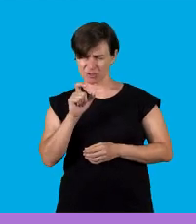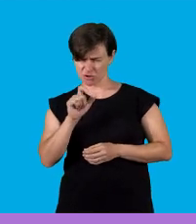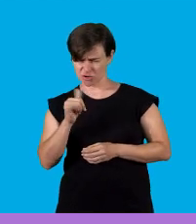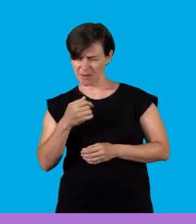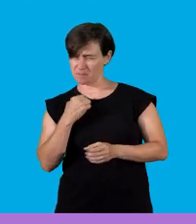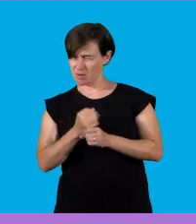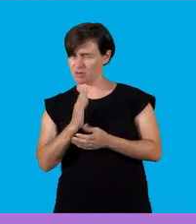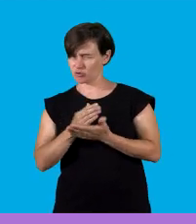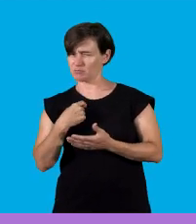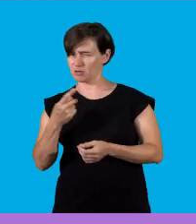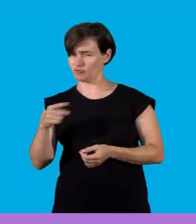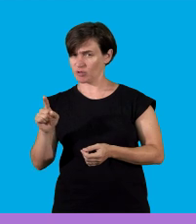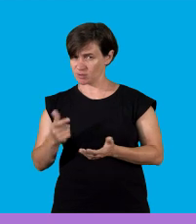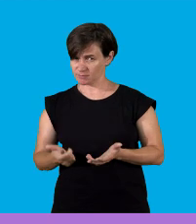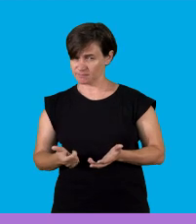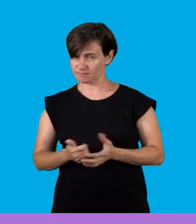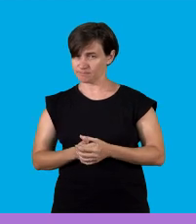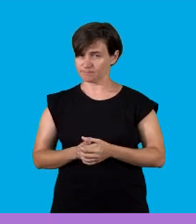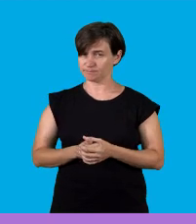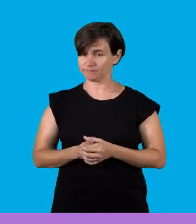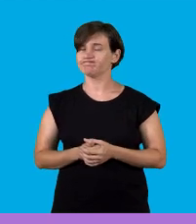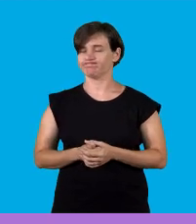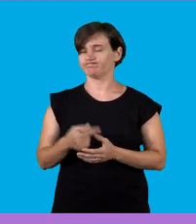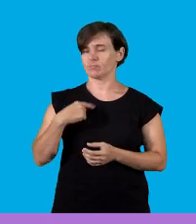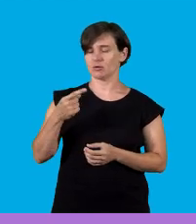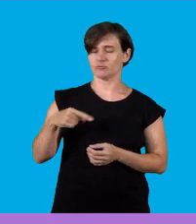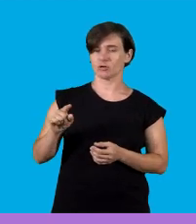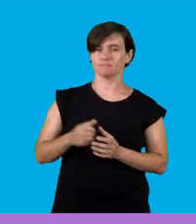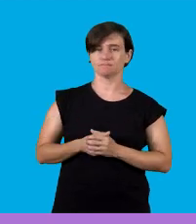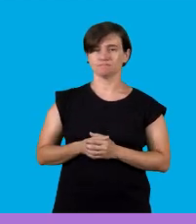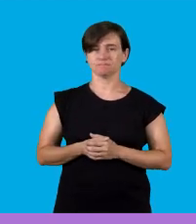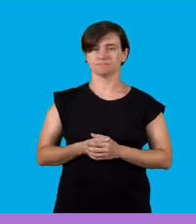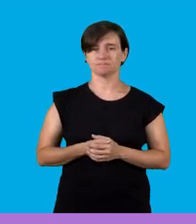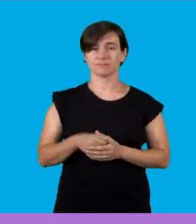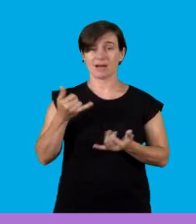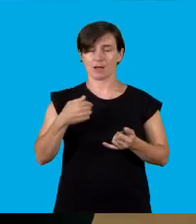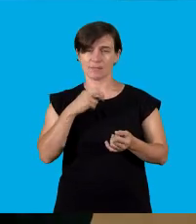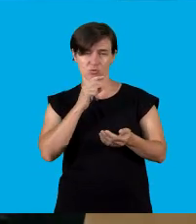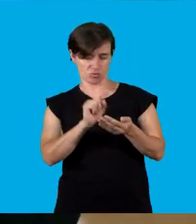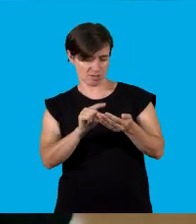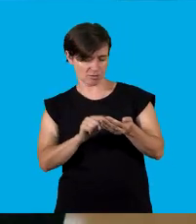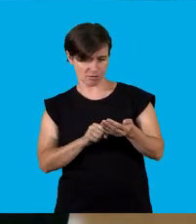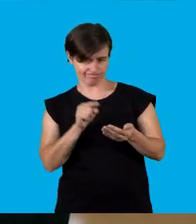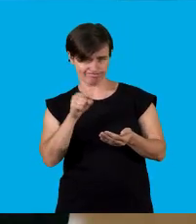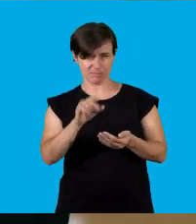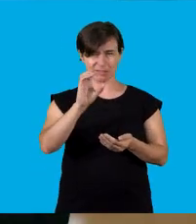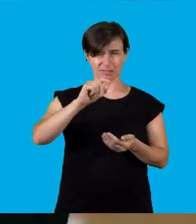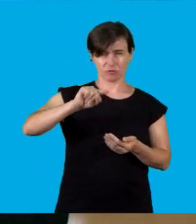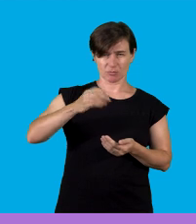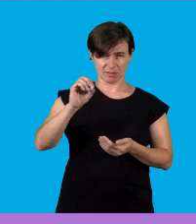0.000694444. Let me double check my answer. So that is correct. So now I'm going to type this in, right? So I'll say